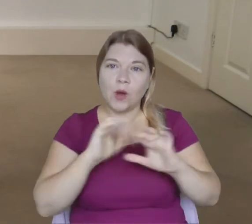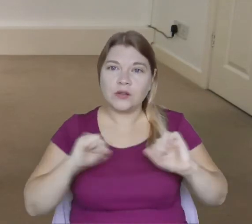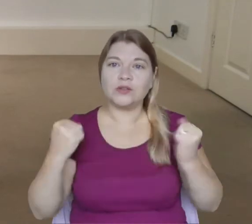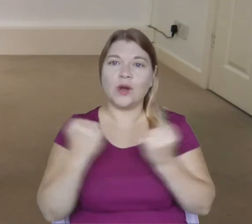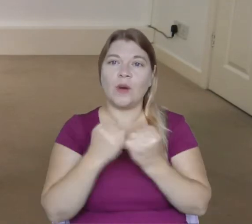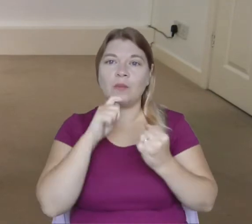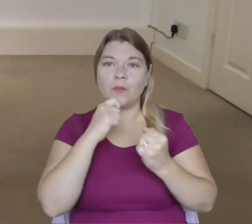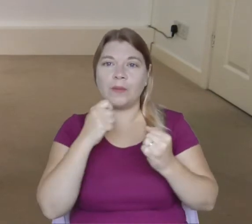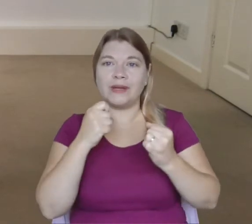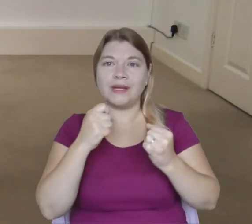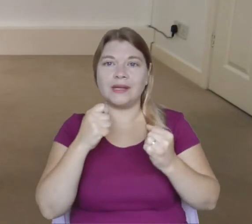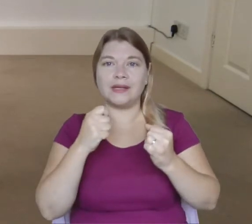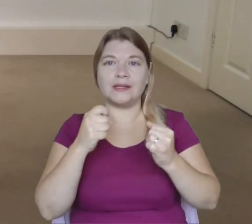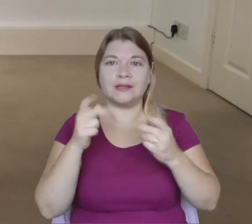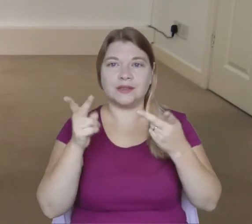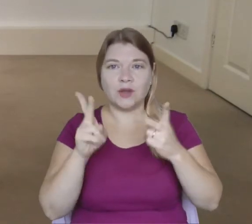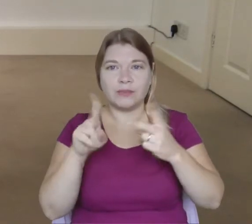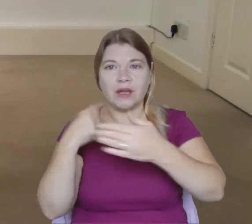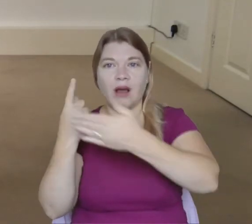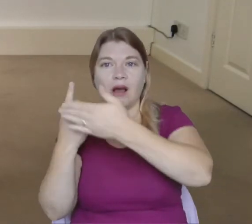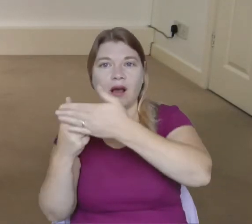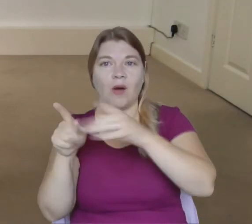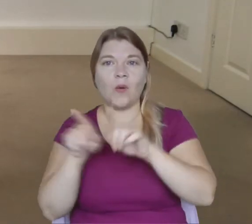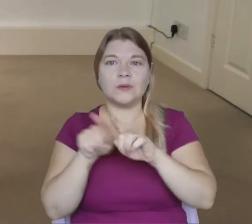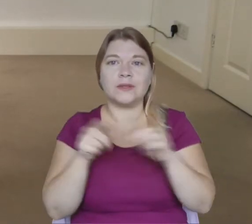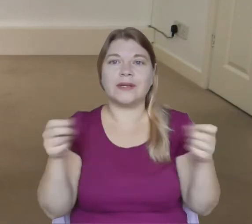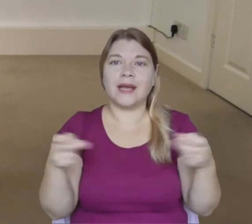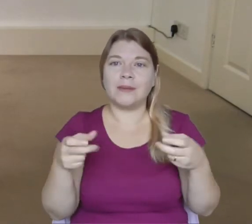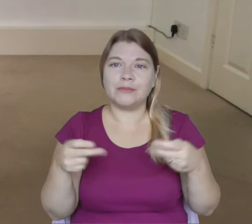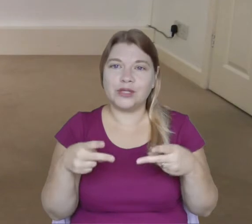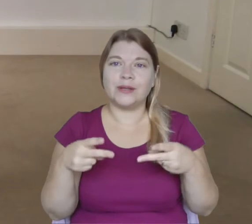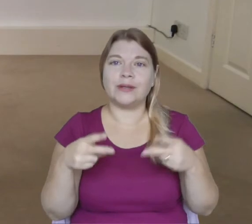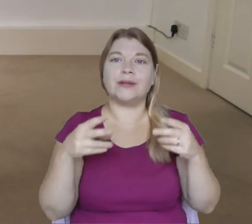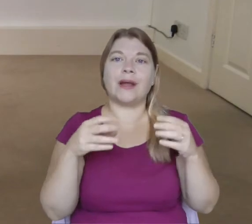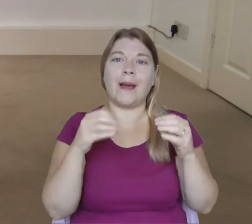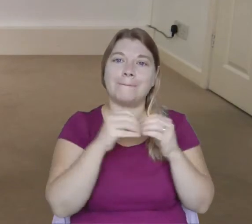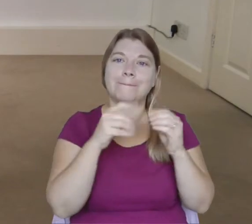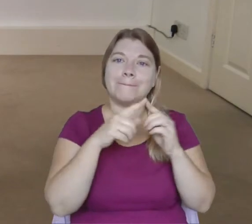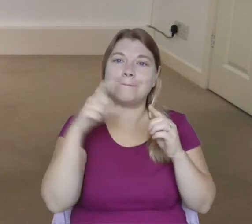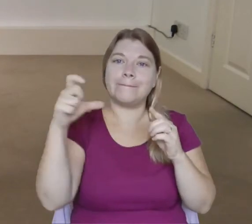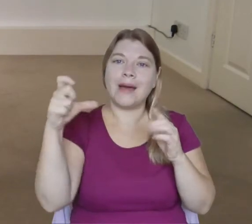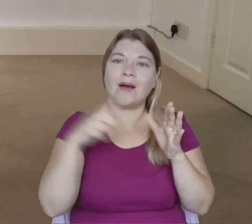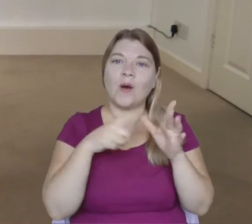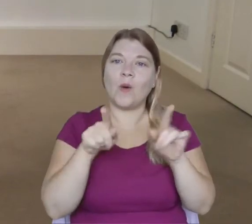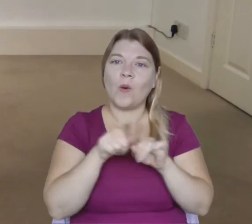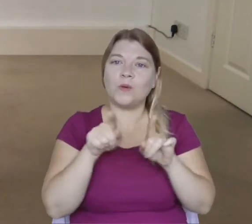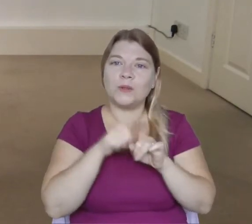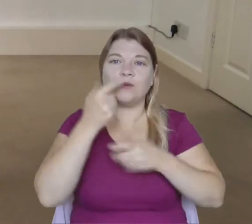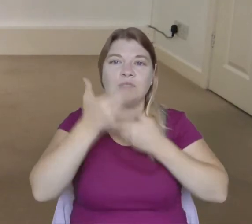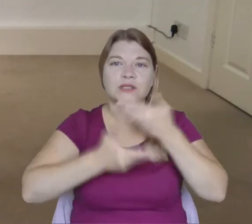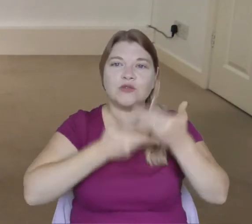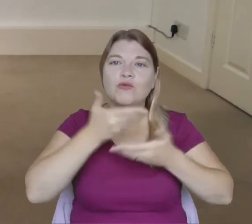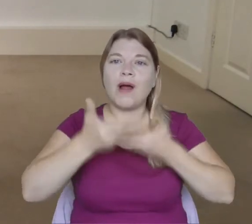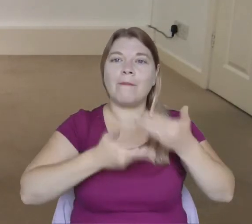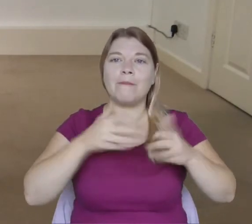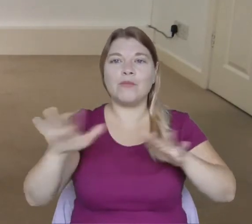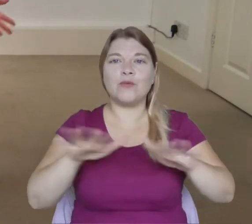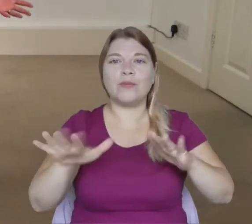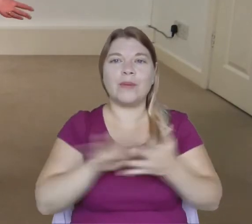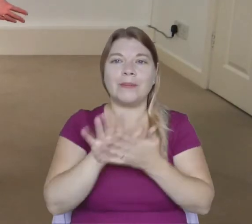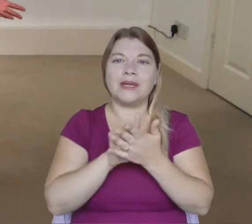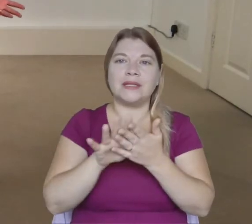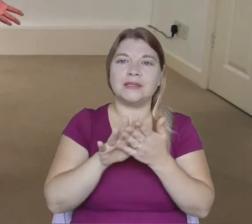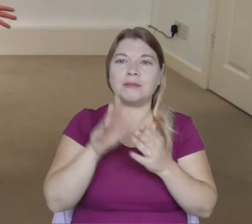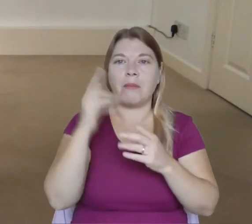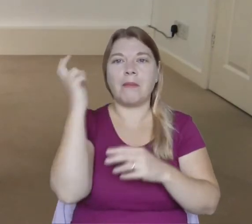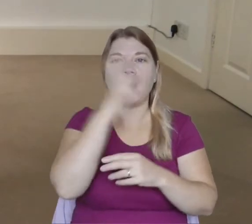BSL interpreted, and there's also going to be captioning, and I'll be auto-describing everything that I do. So I'm